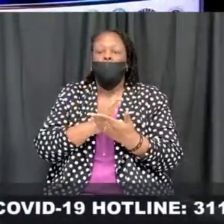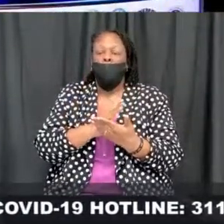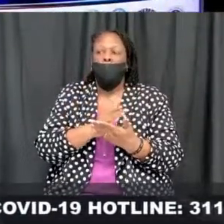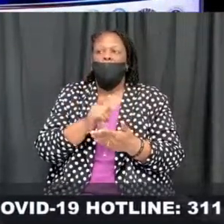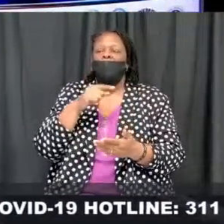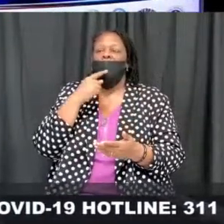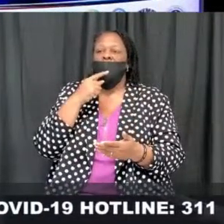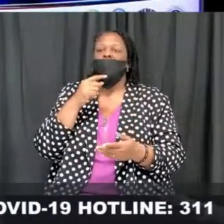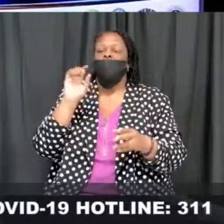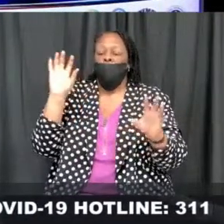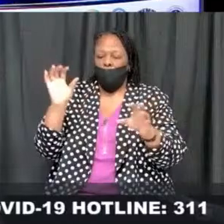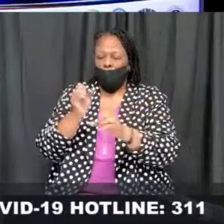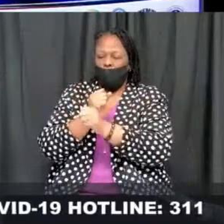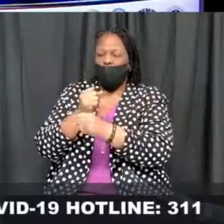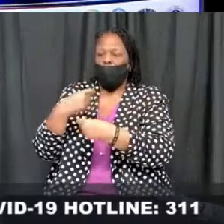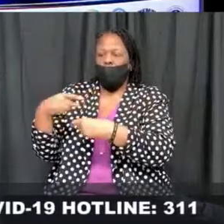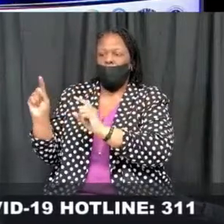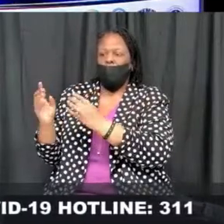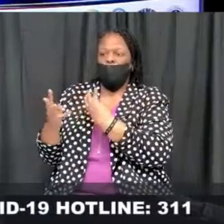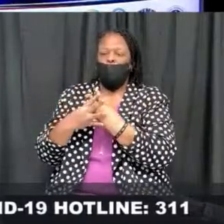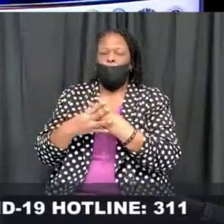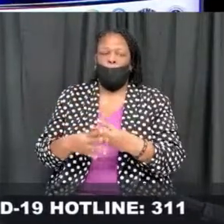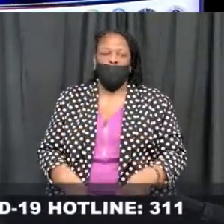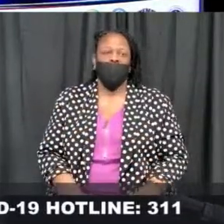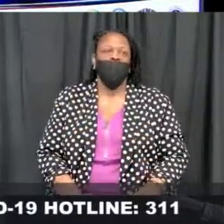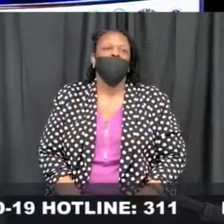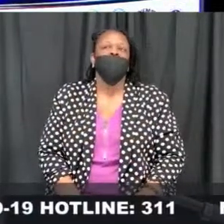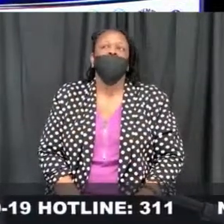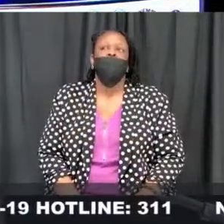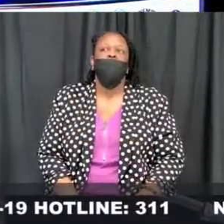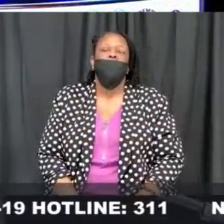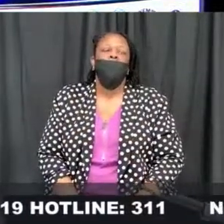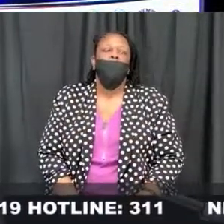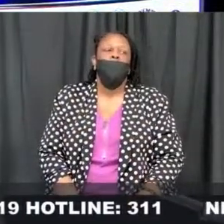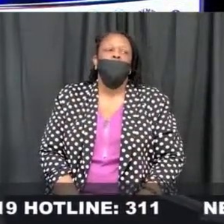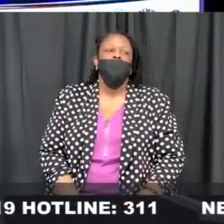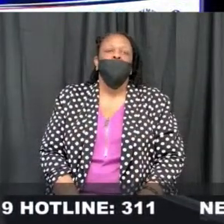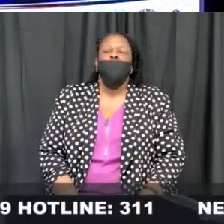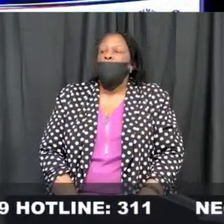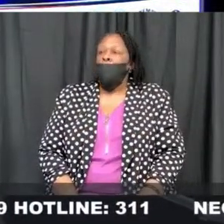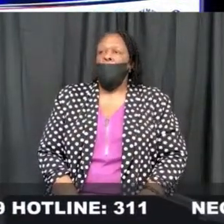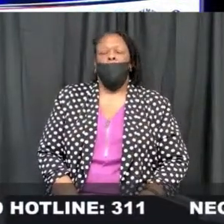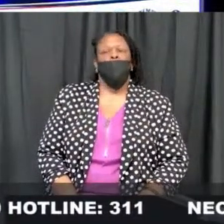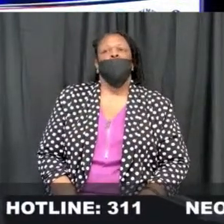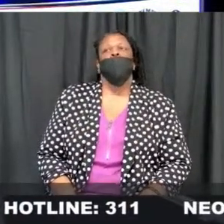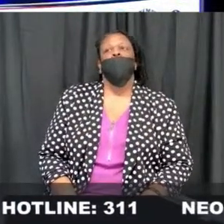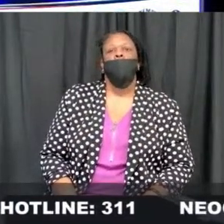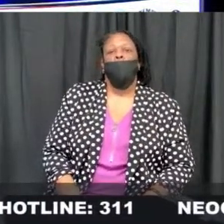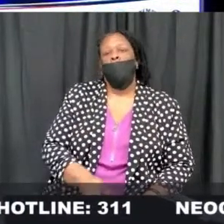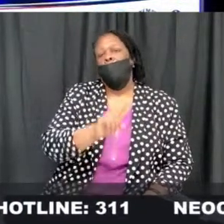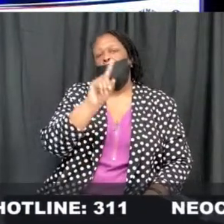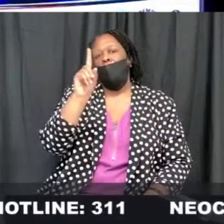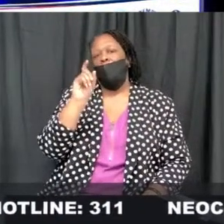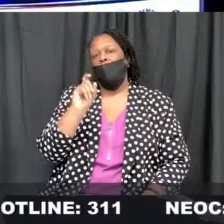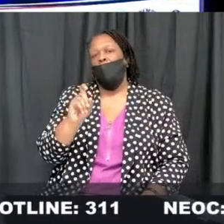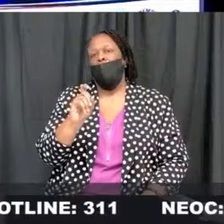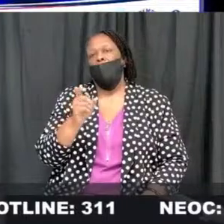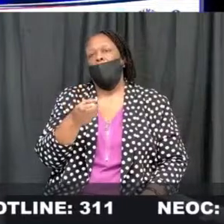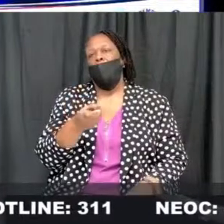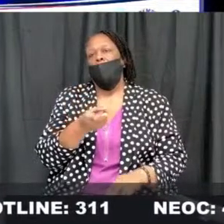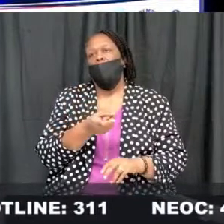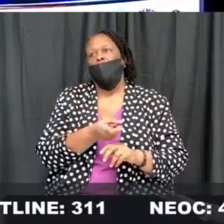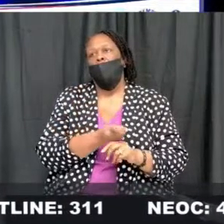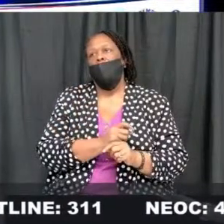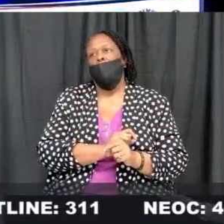Thank you, Superintendent. This next question from Vaughn also is for one of the medical doctors in the